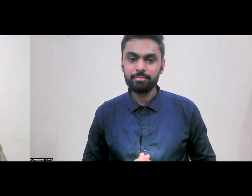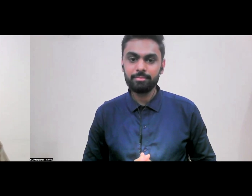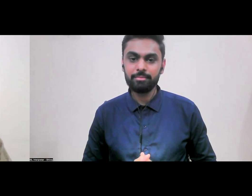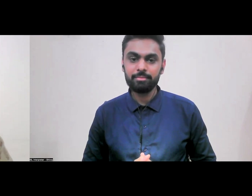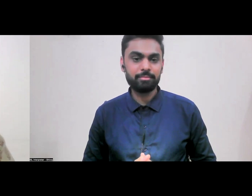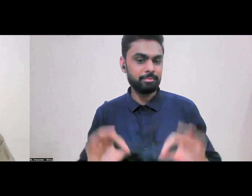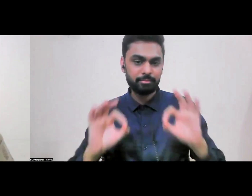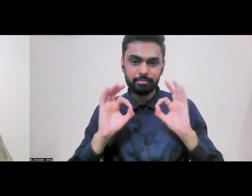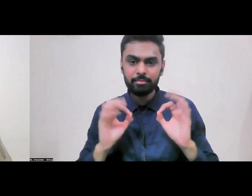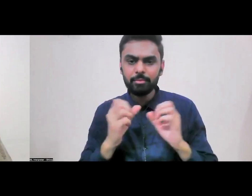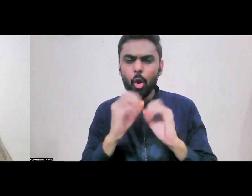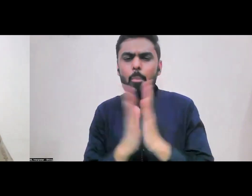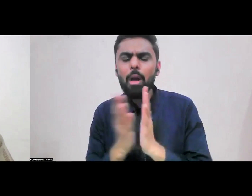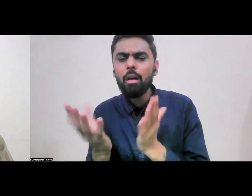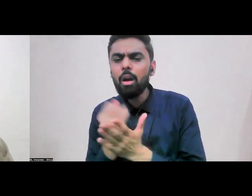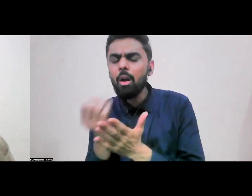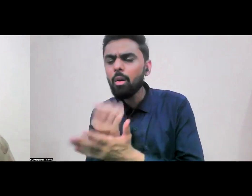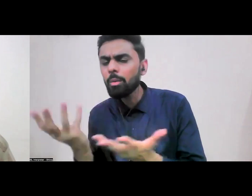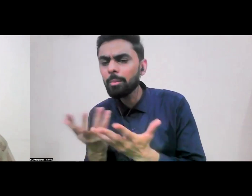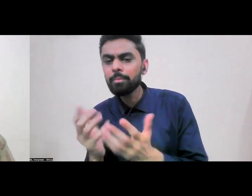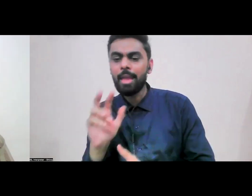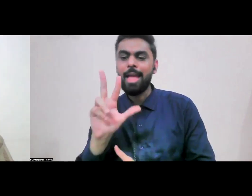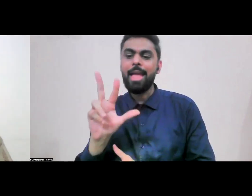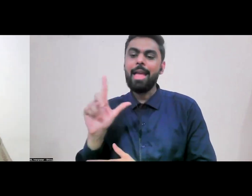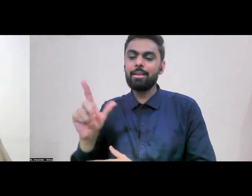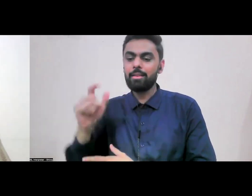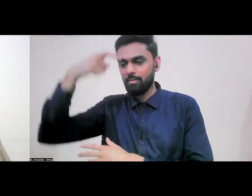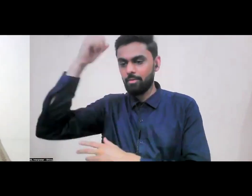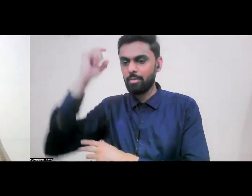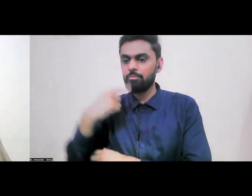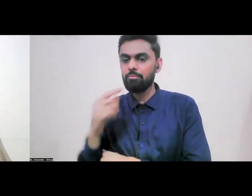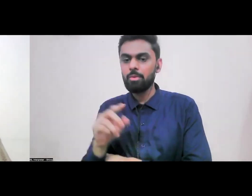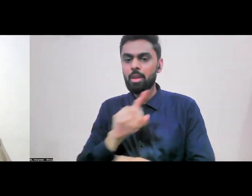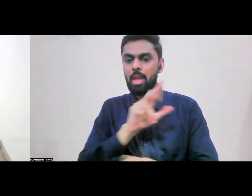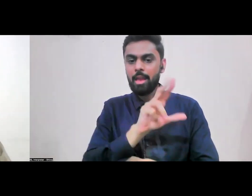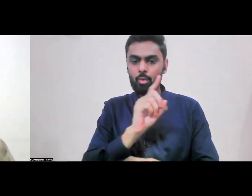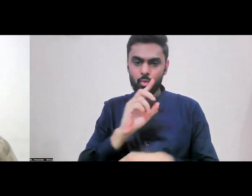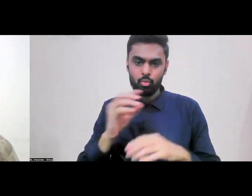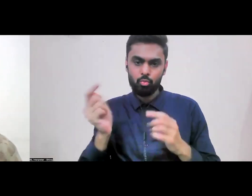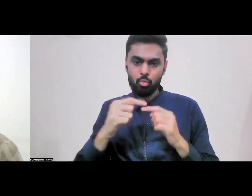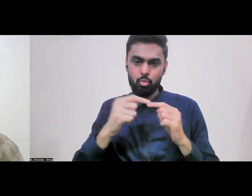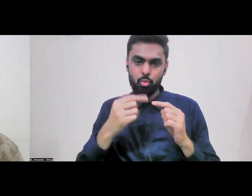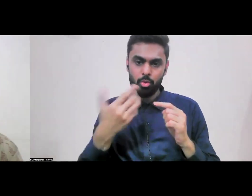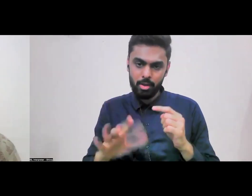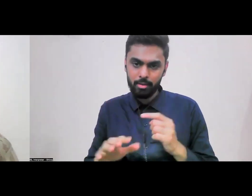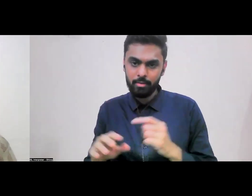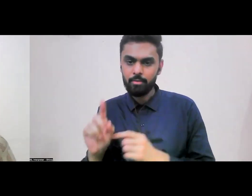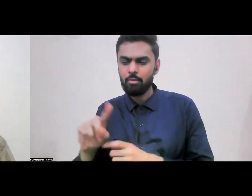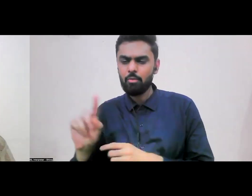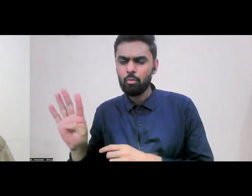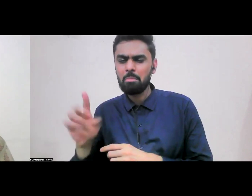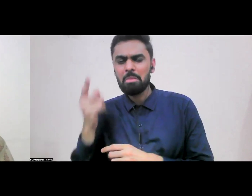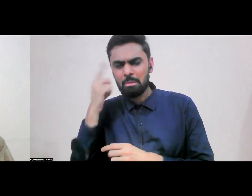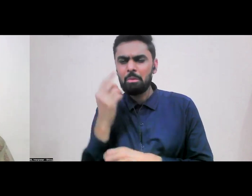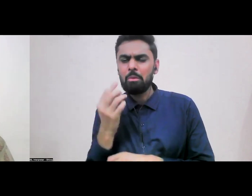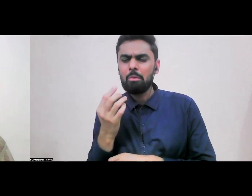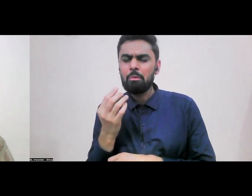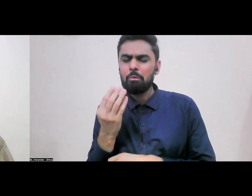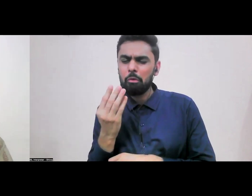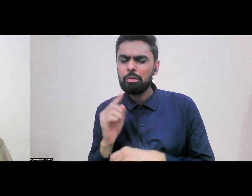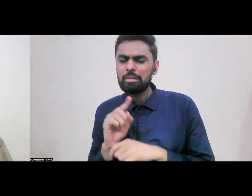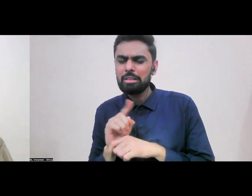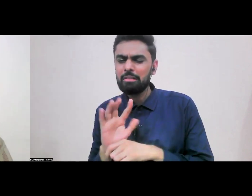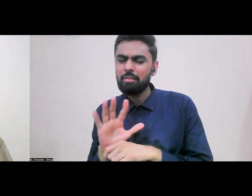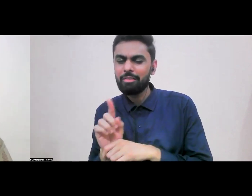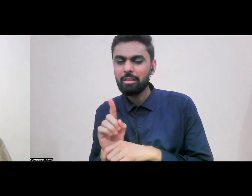Yeah. How many do you have, Frank? 81 out of 114. Okay. Just wait for about 4-5 seconds.